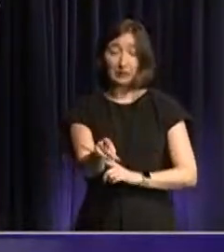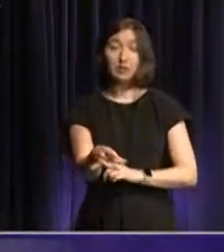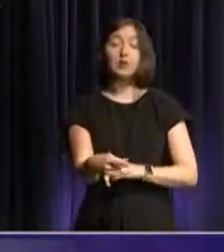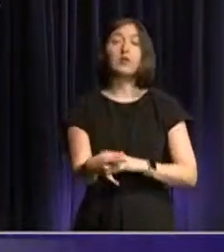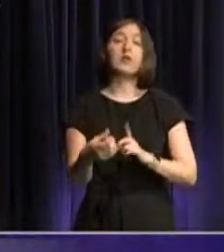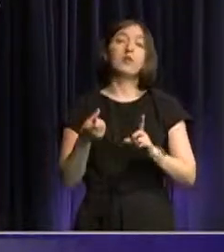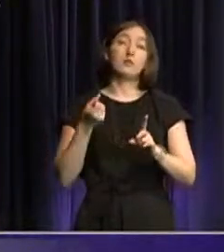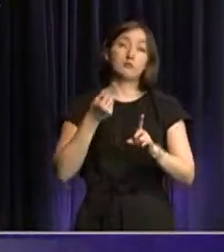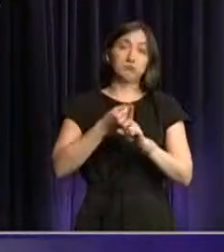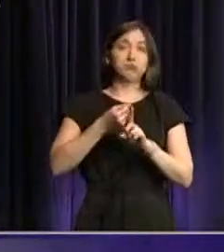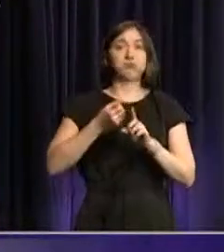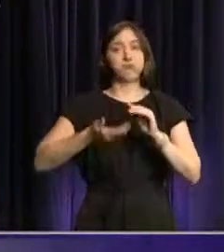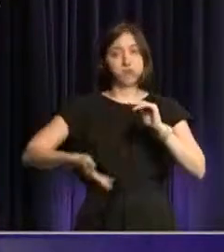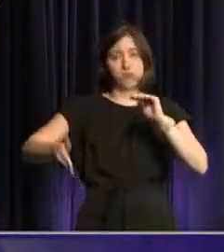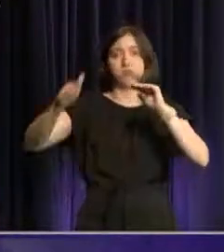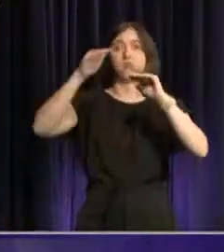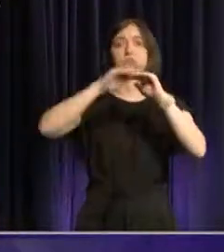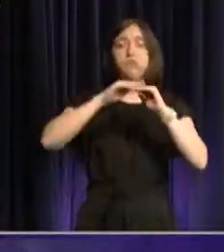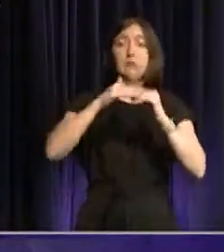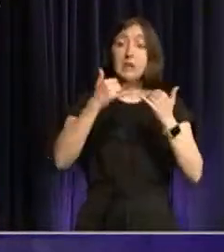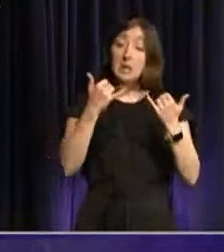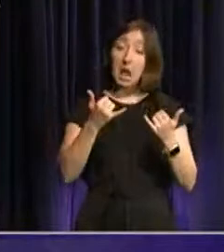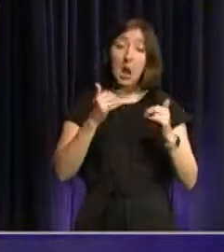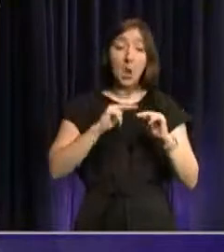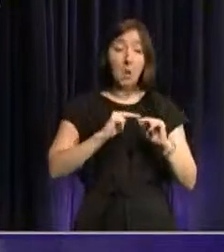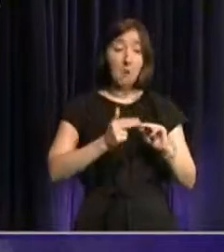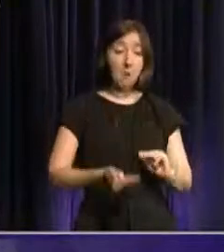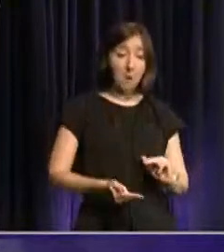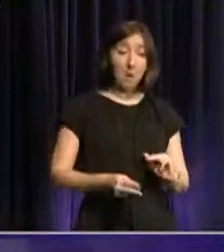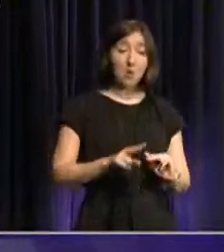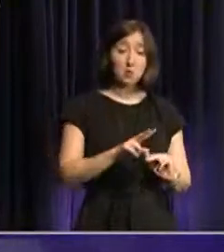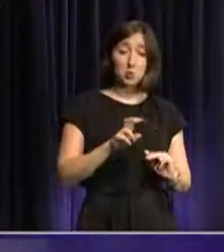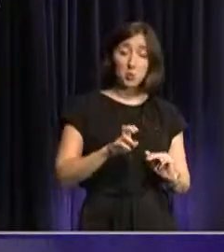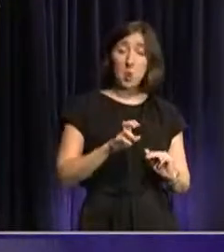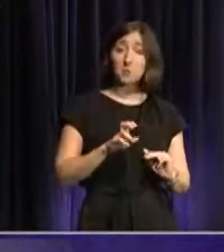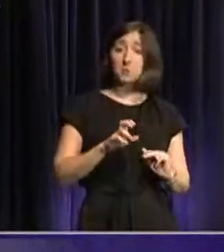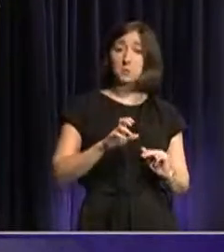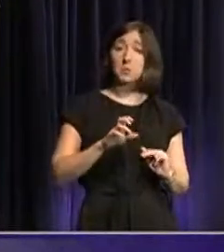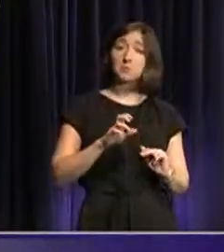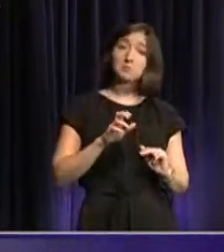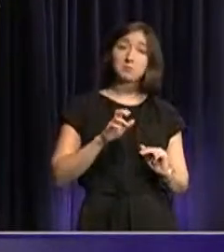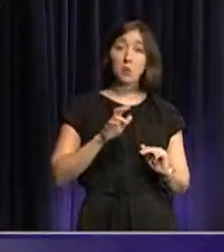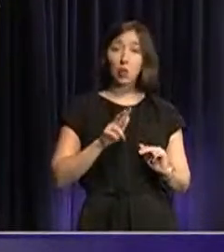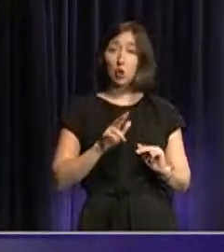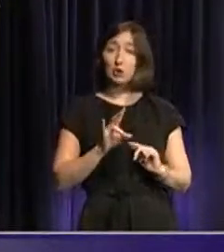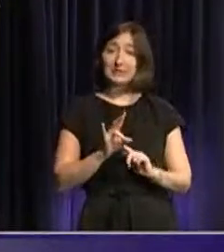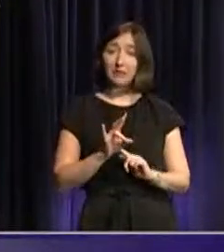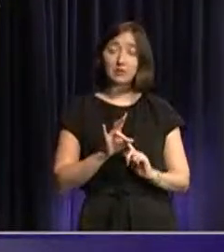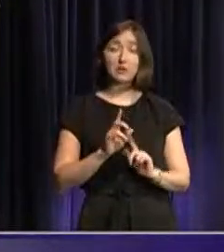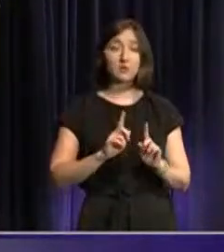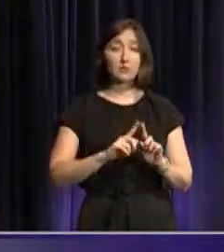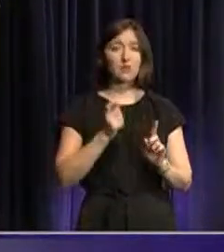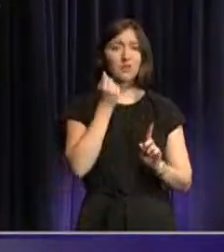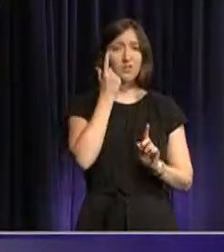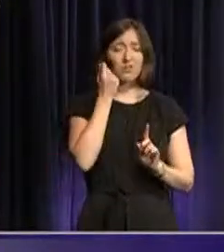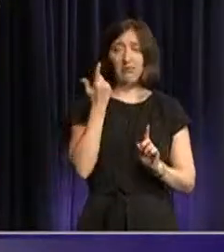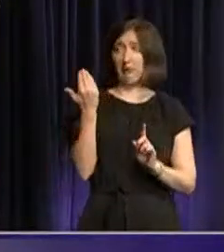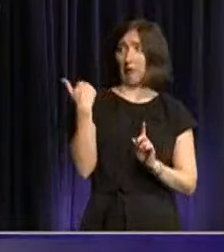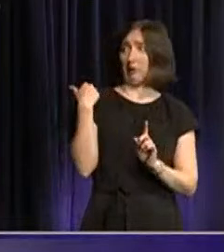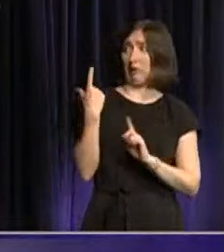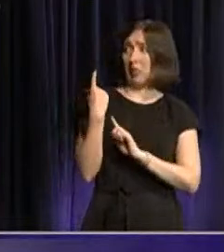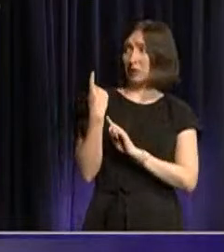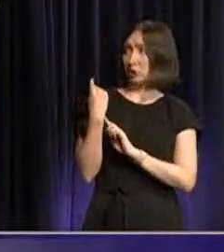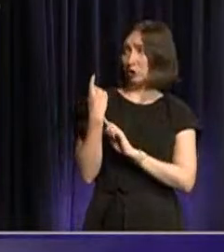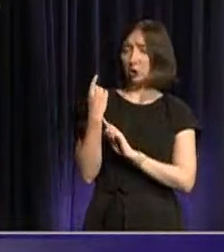down to 237, but we still haven't hit that low mark that was in between what we did this summer and what happened